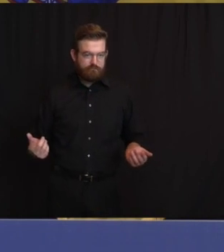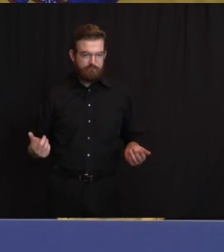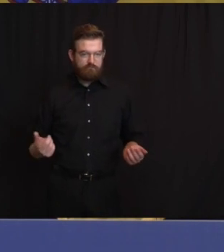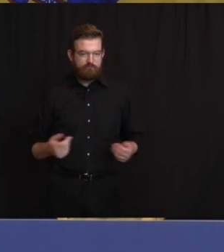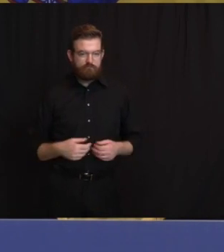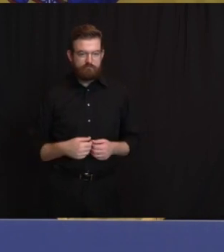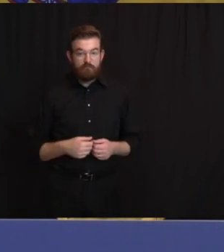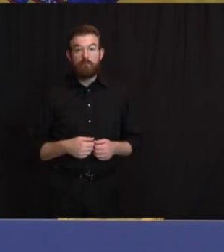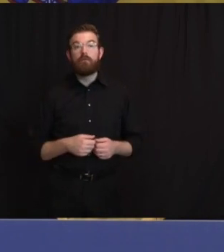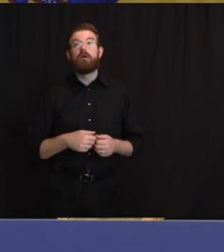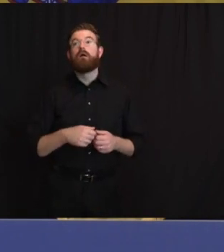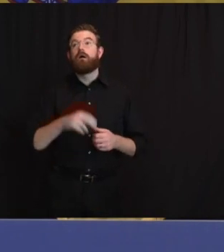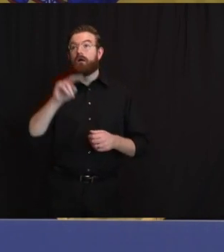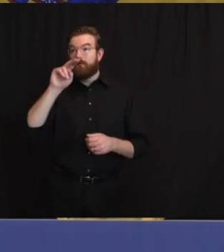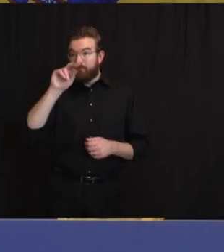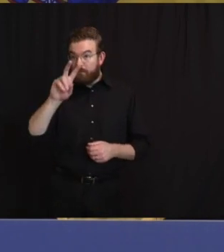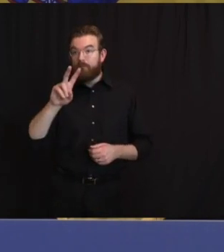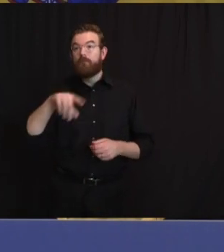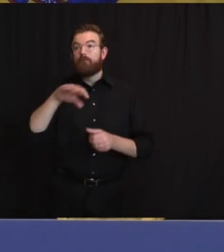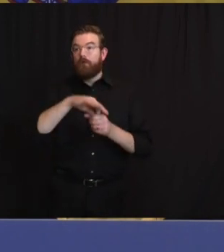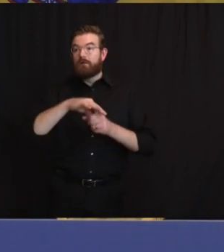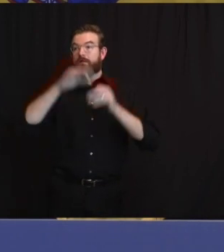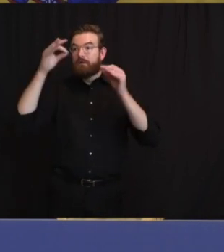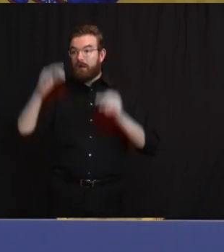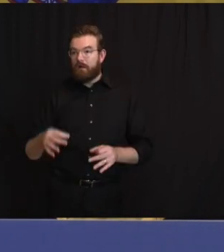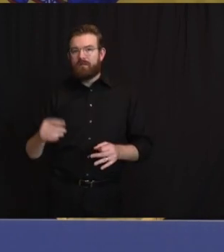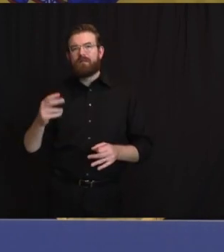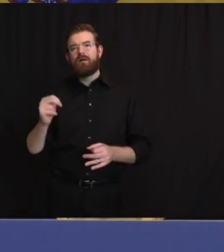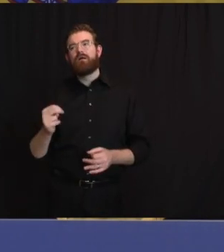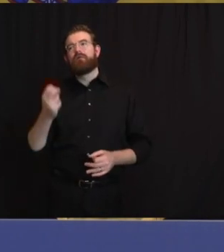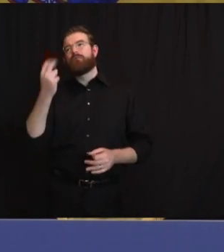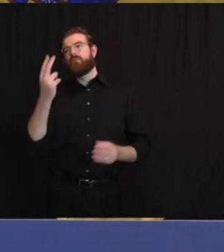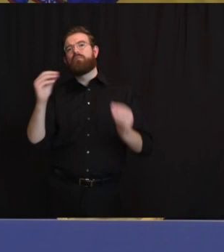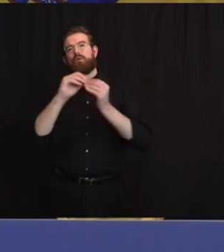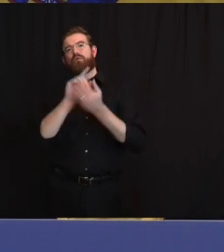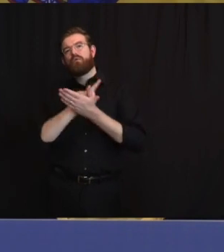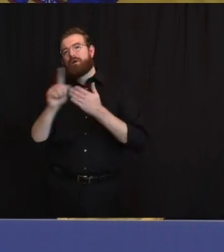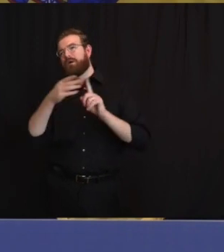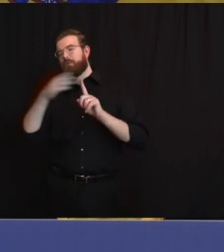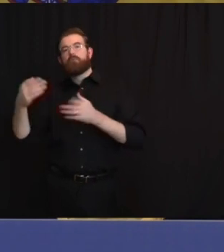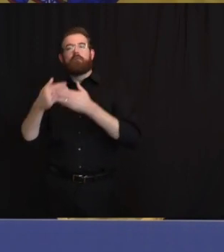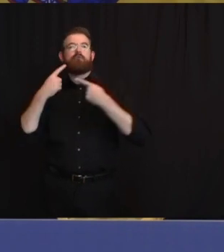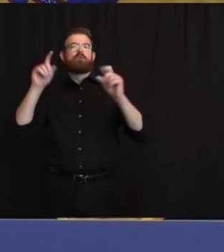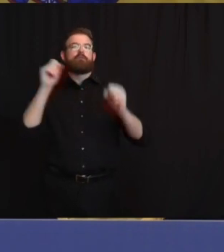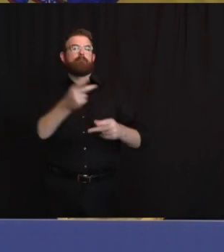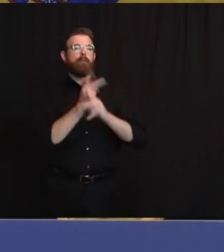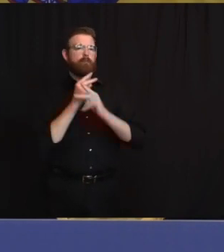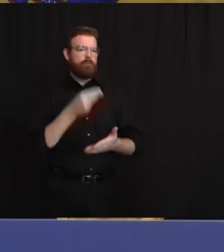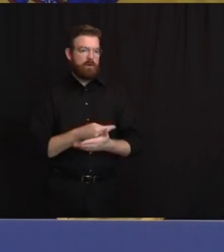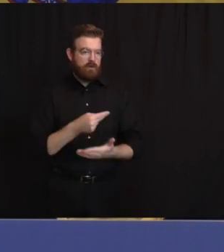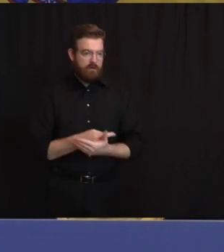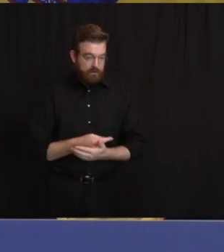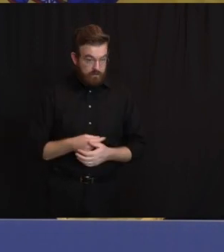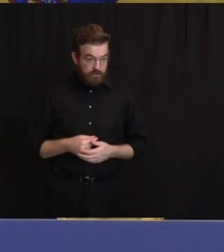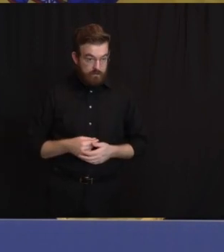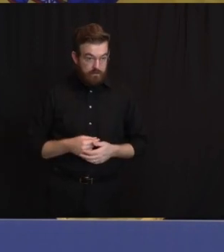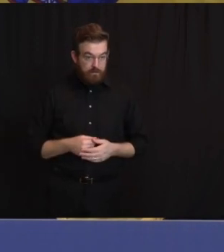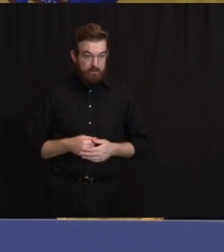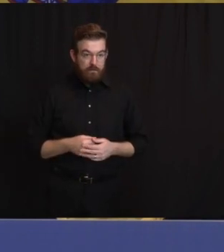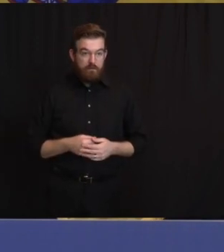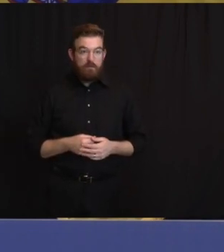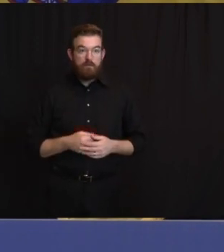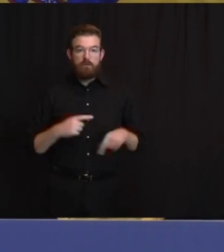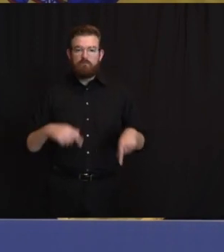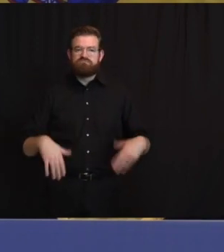And that's not a decision you take lightly. Again, historically, fiscal impact, historically unprecedented.